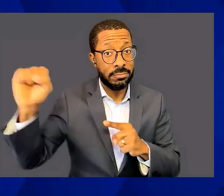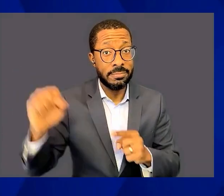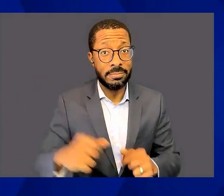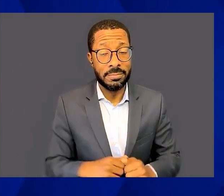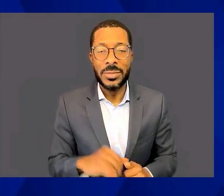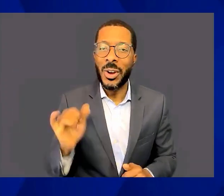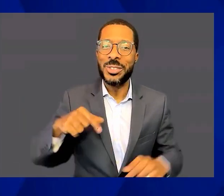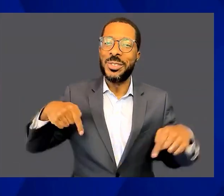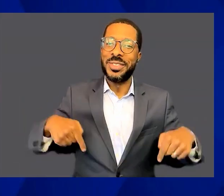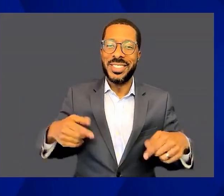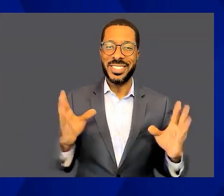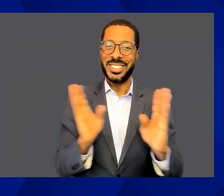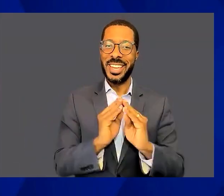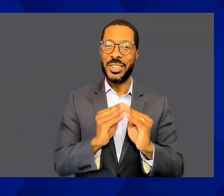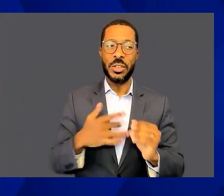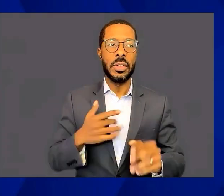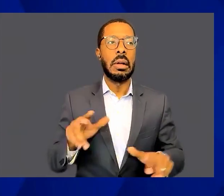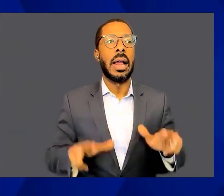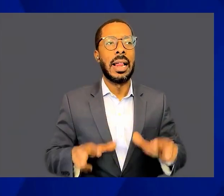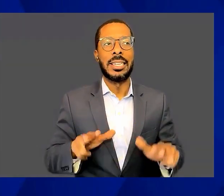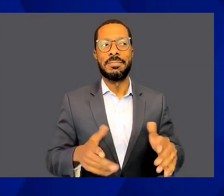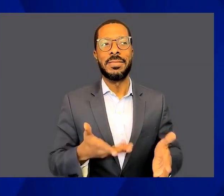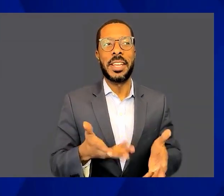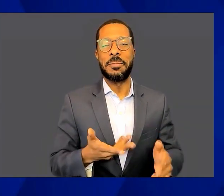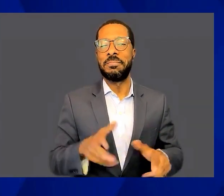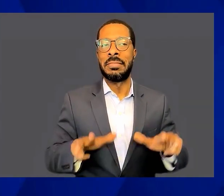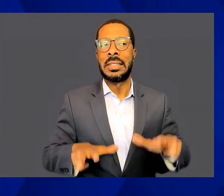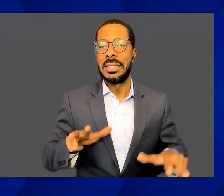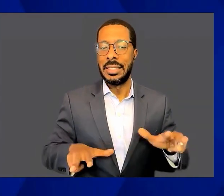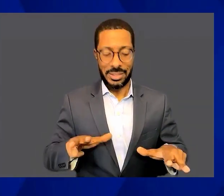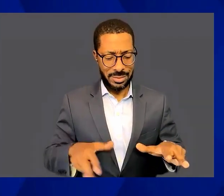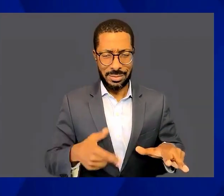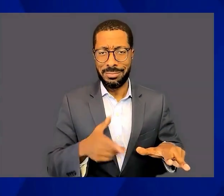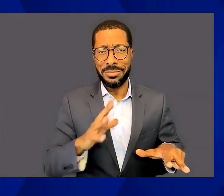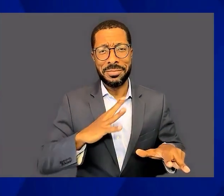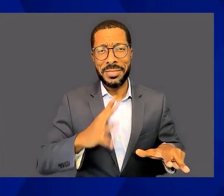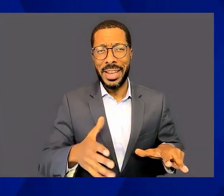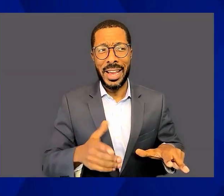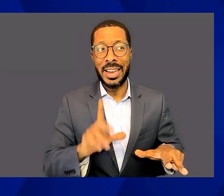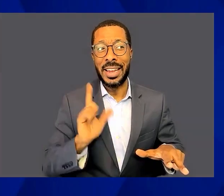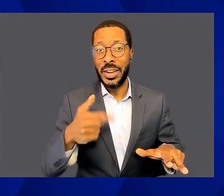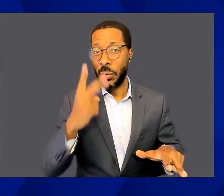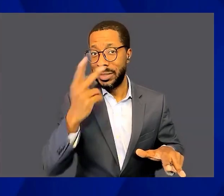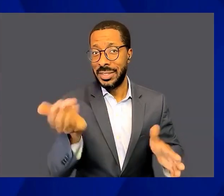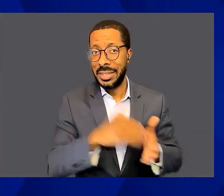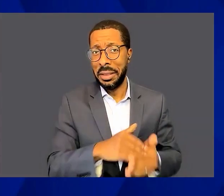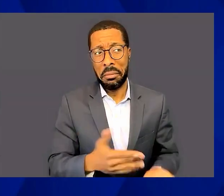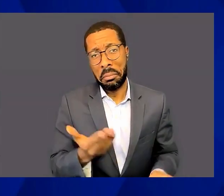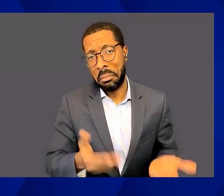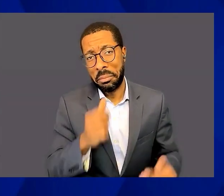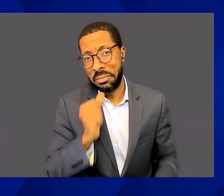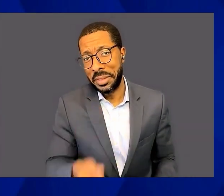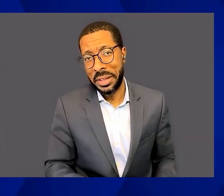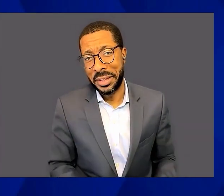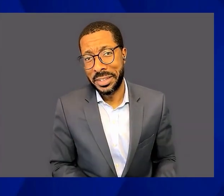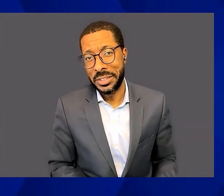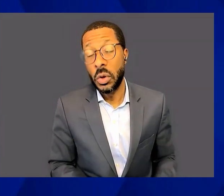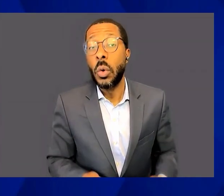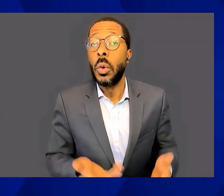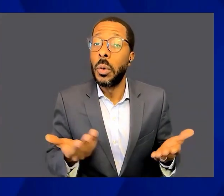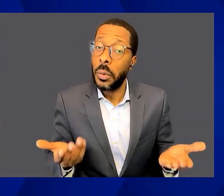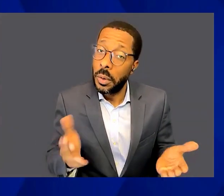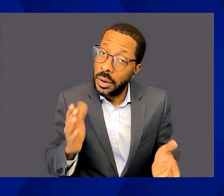you have an awkward moment, it's okay. You don't have to see that person again. I mean, maybe you will, but maybe they'll be your boss